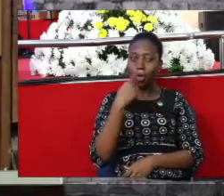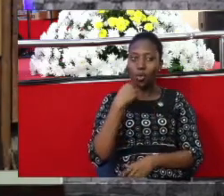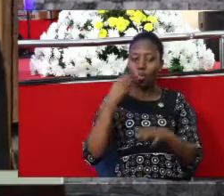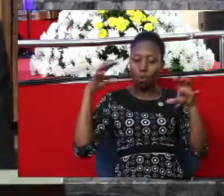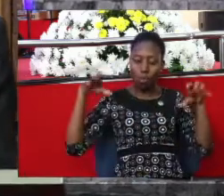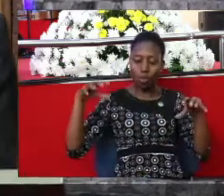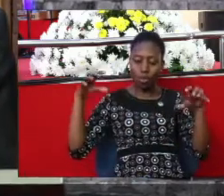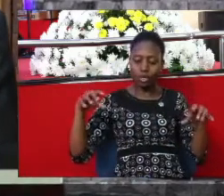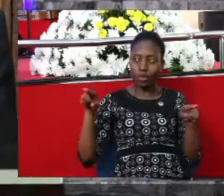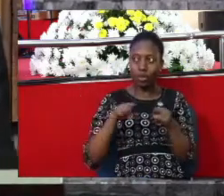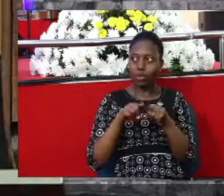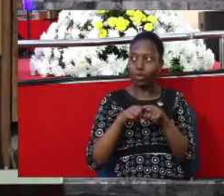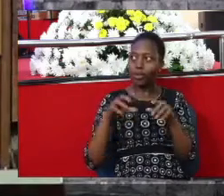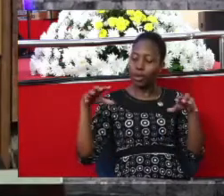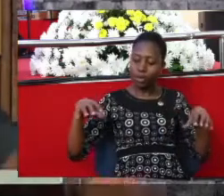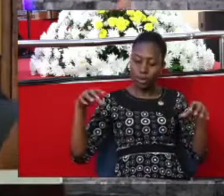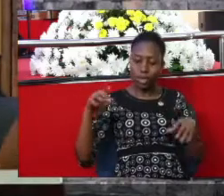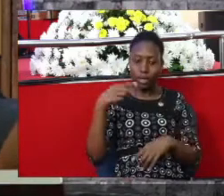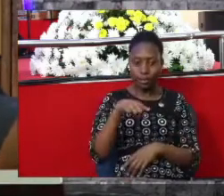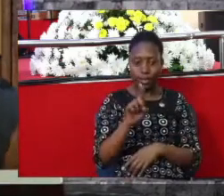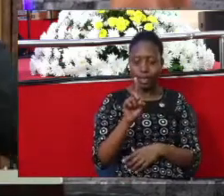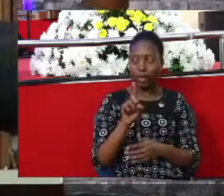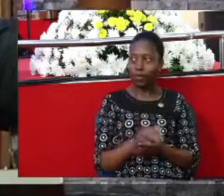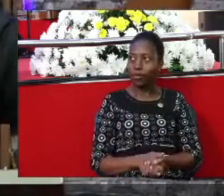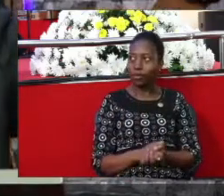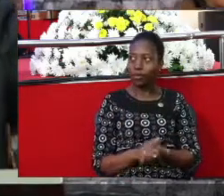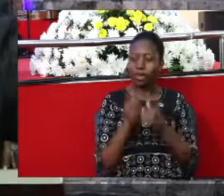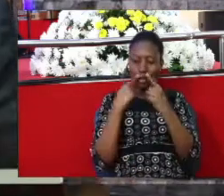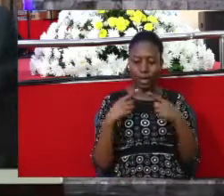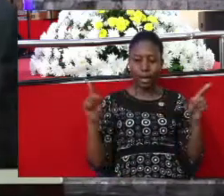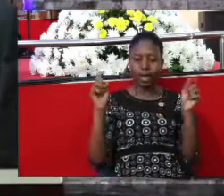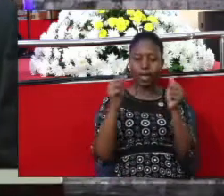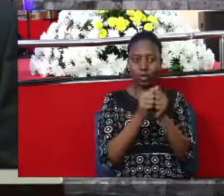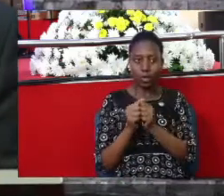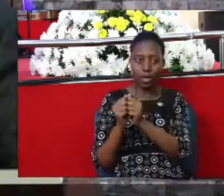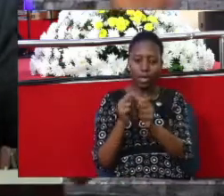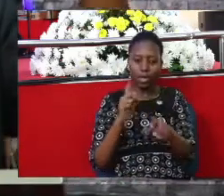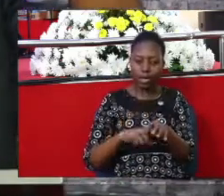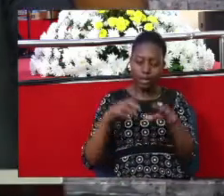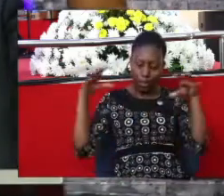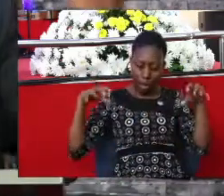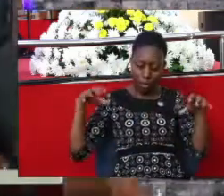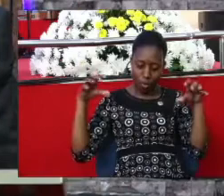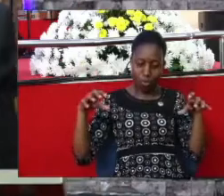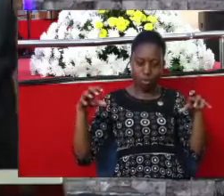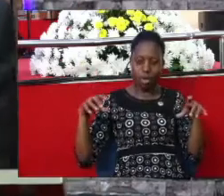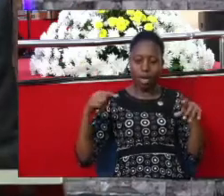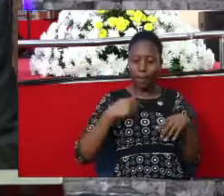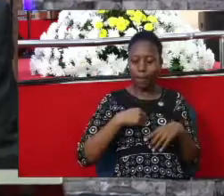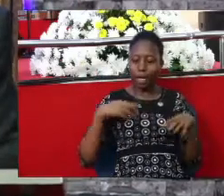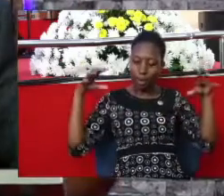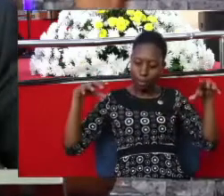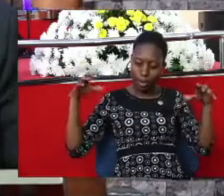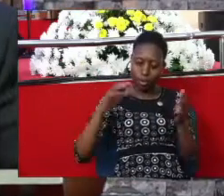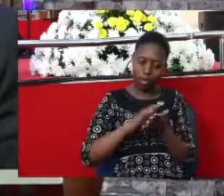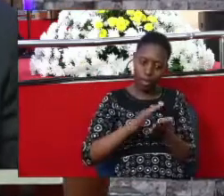will also be watered himself. Let's declare together, as I water, I will be watered more.